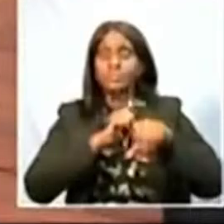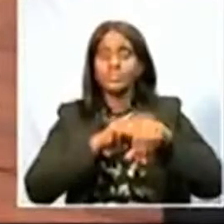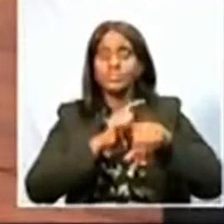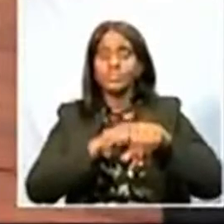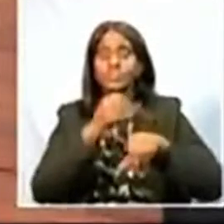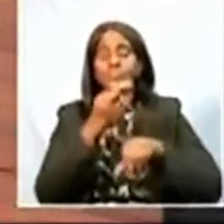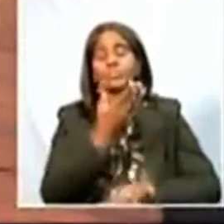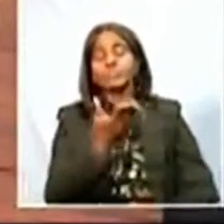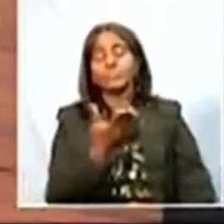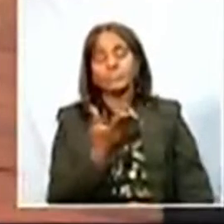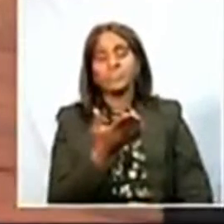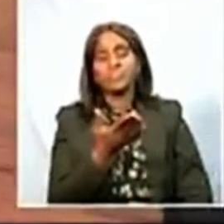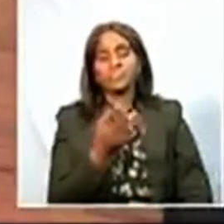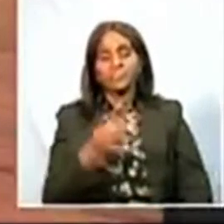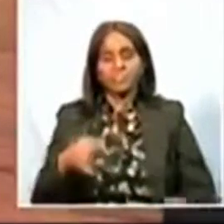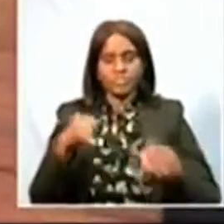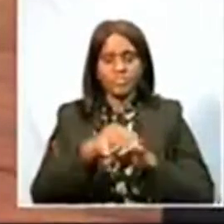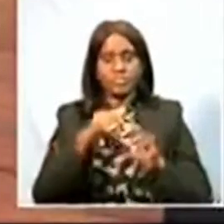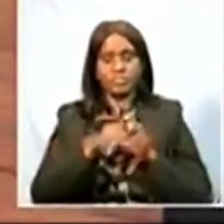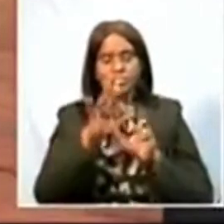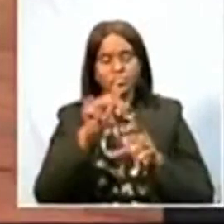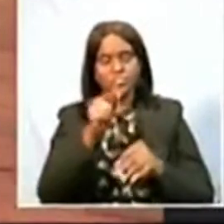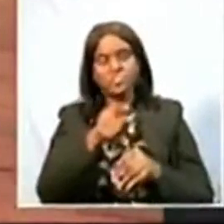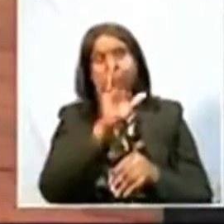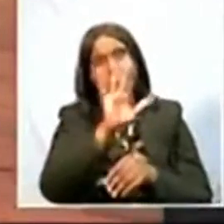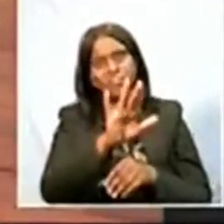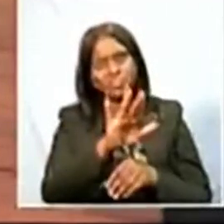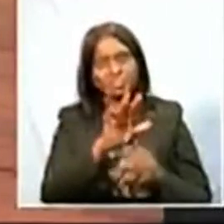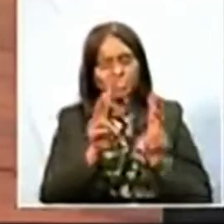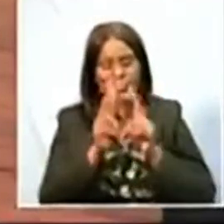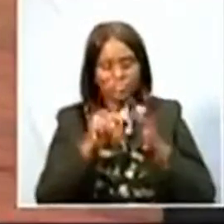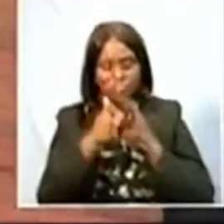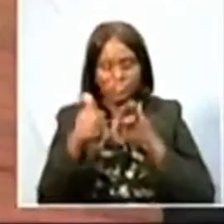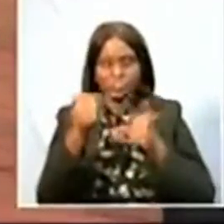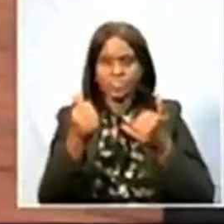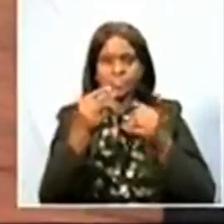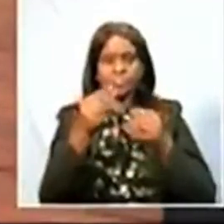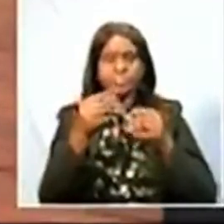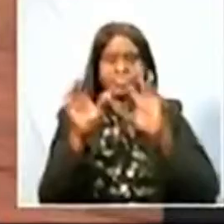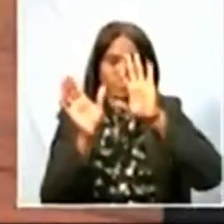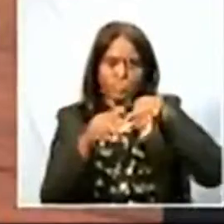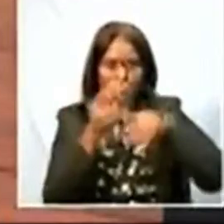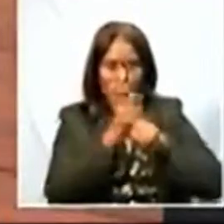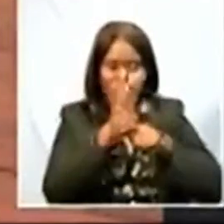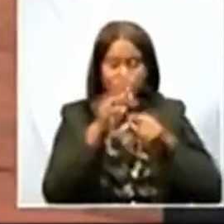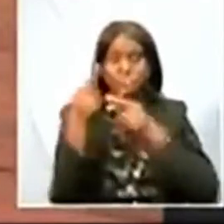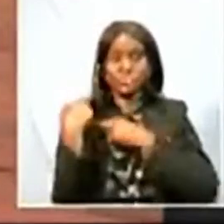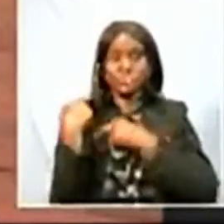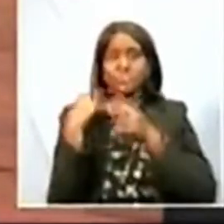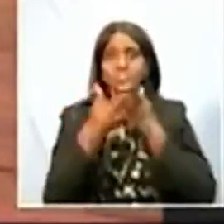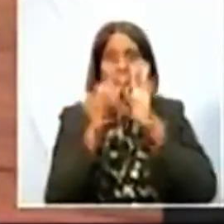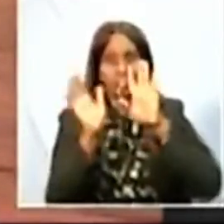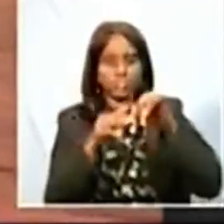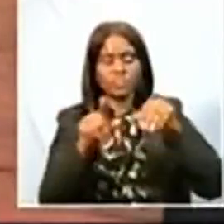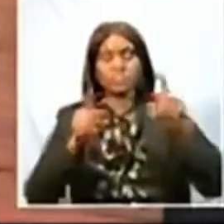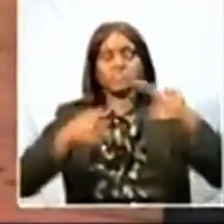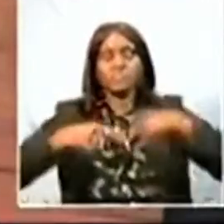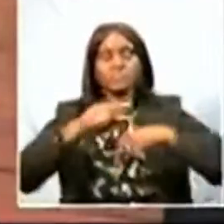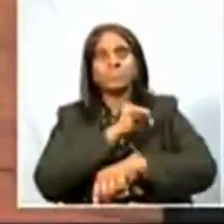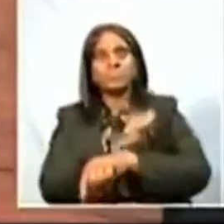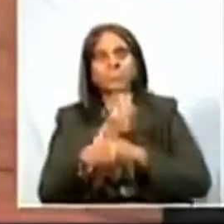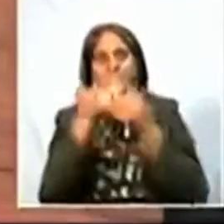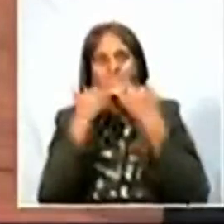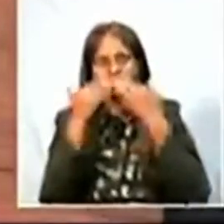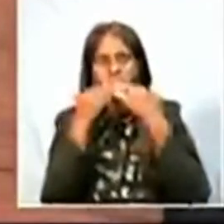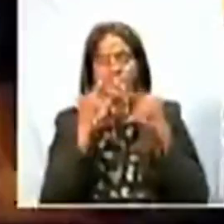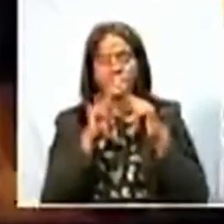of engagement, they were there. So how do you isolate them from their responsibility as a local authority? Thank you,